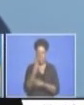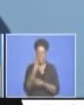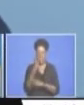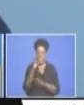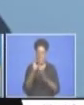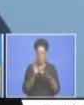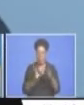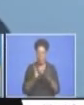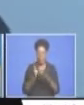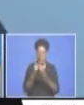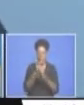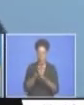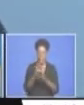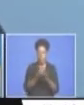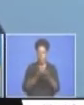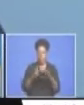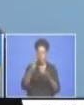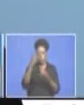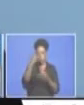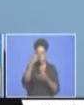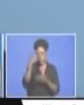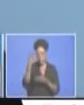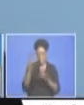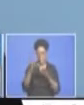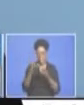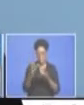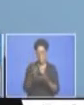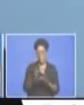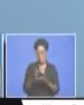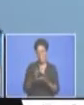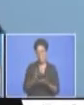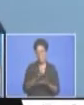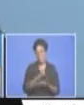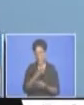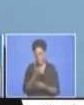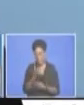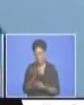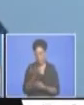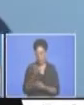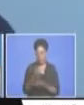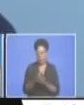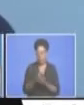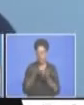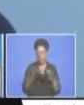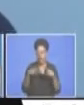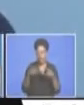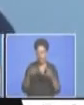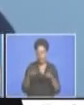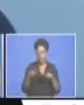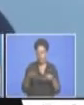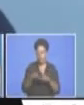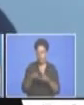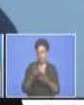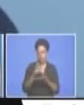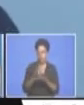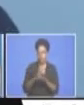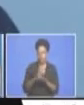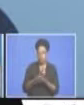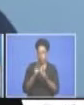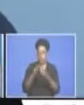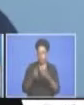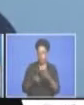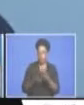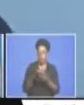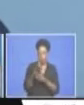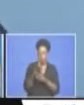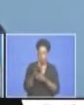know, get them scholarships because they're still young, you know, 19, 20, so they still have opportunity to go to school. But just continue to grow the